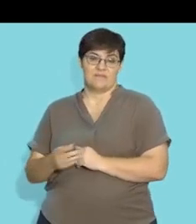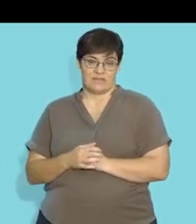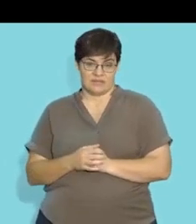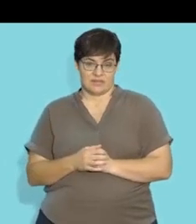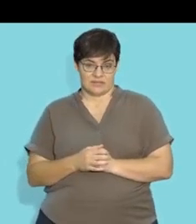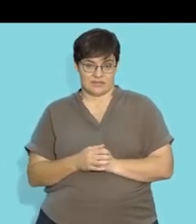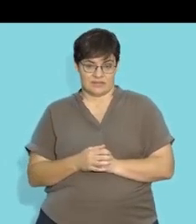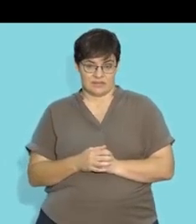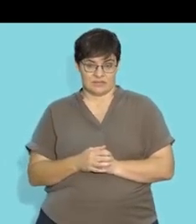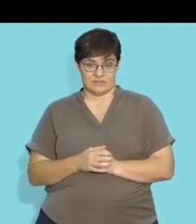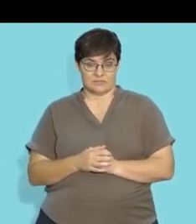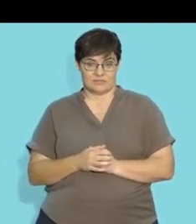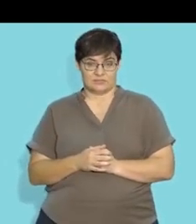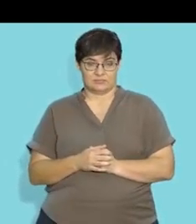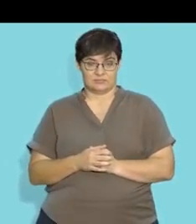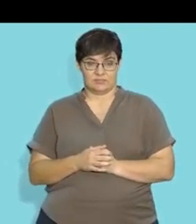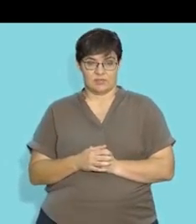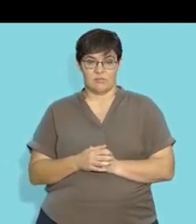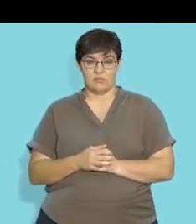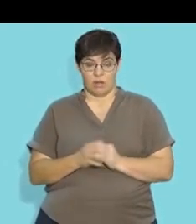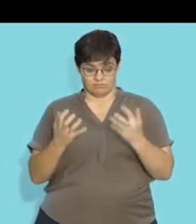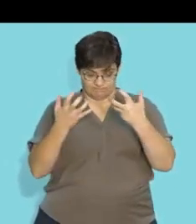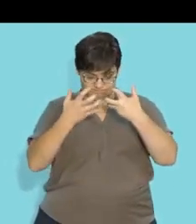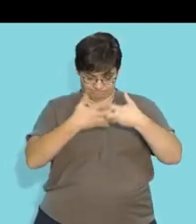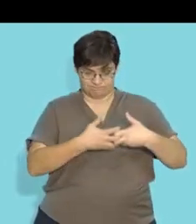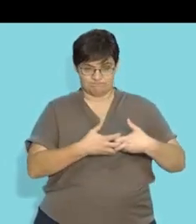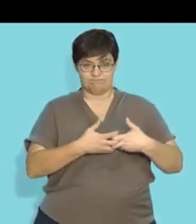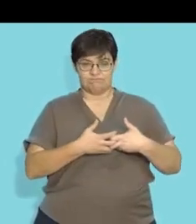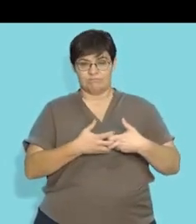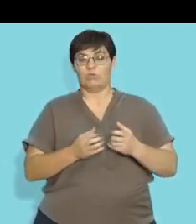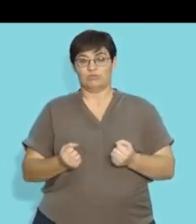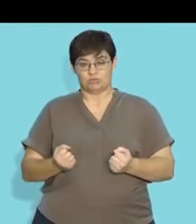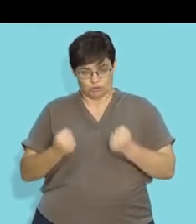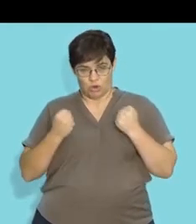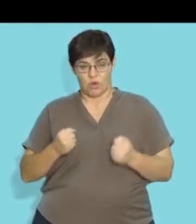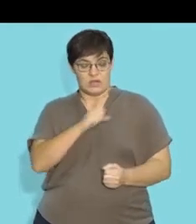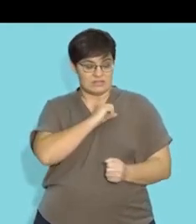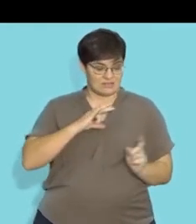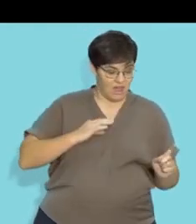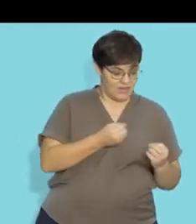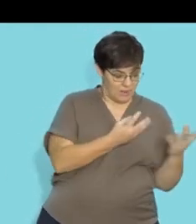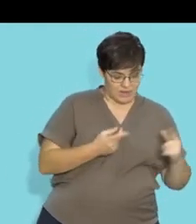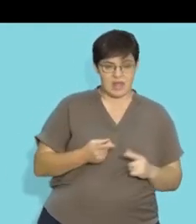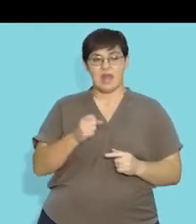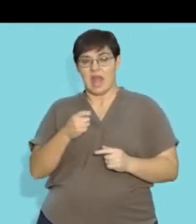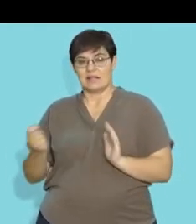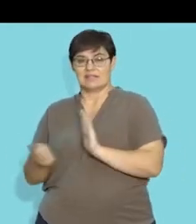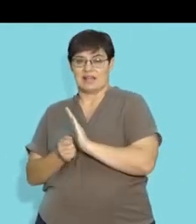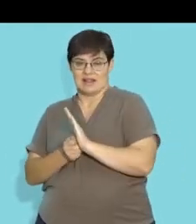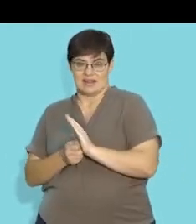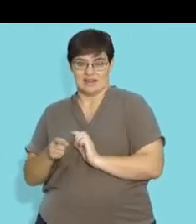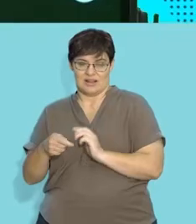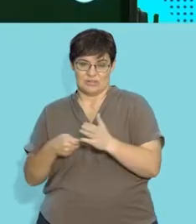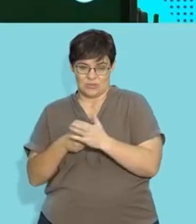increase. There's a strong correlation between staff and sales and rent at the